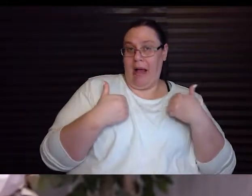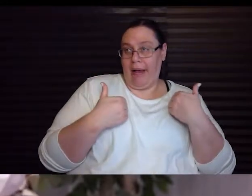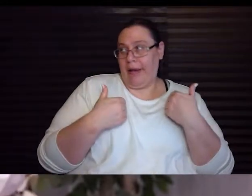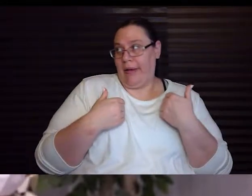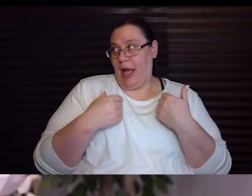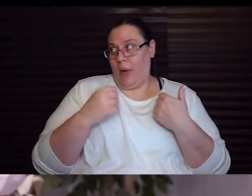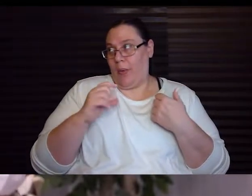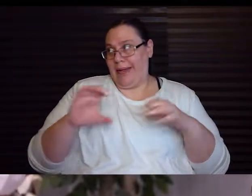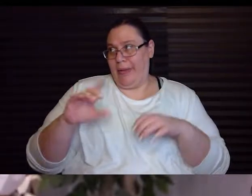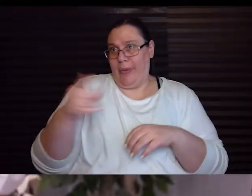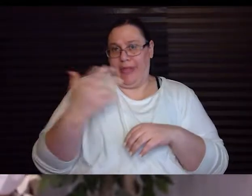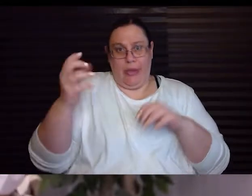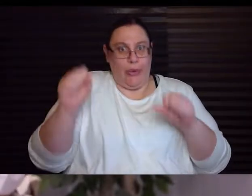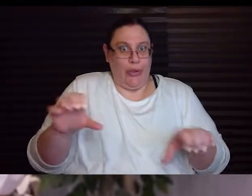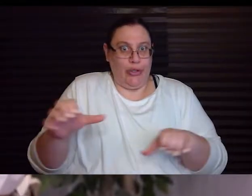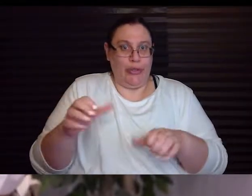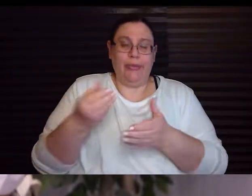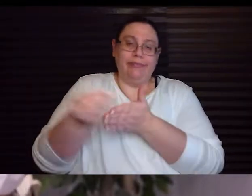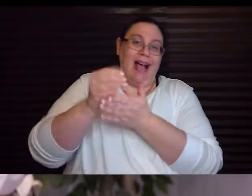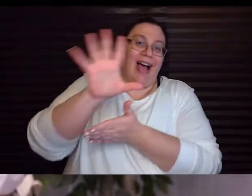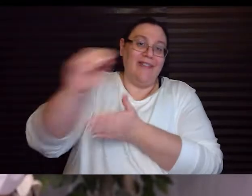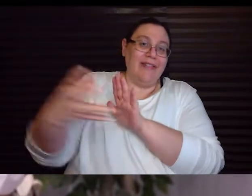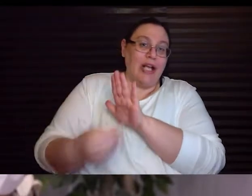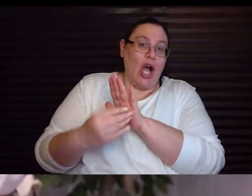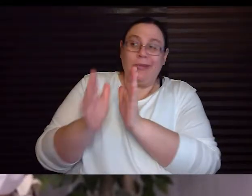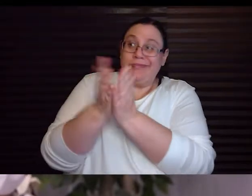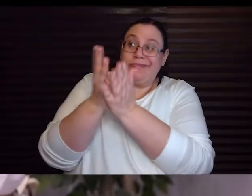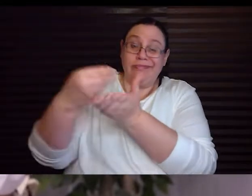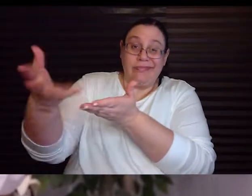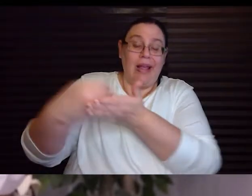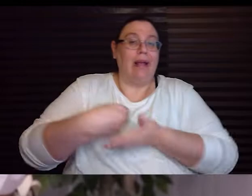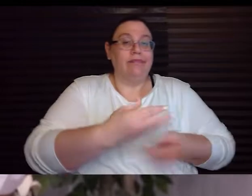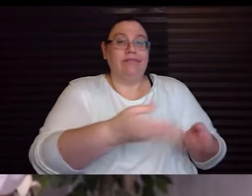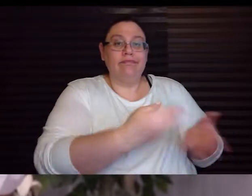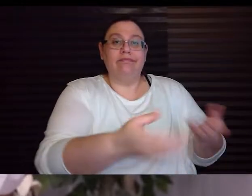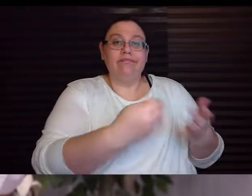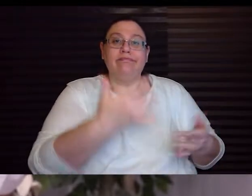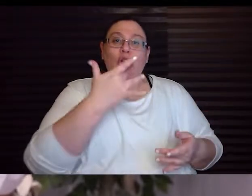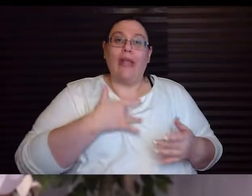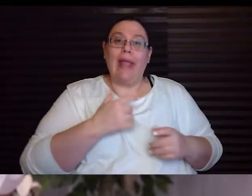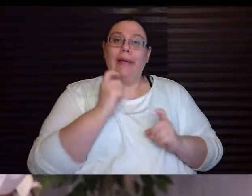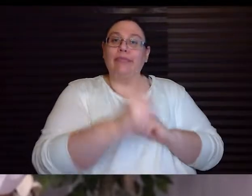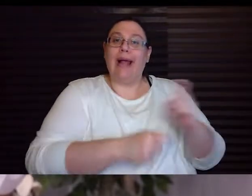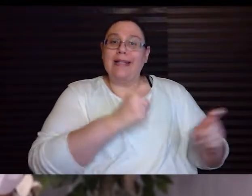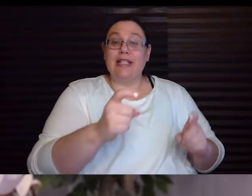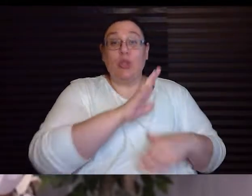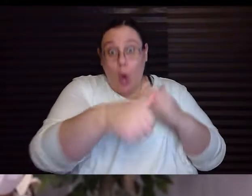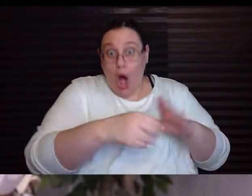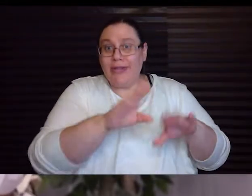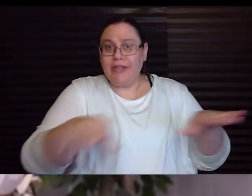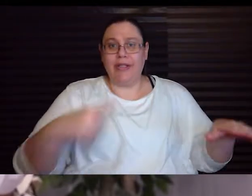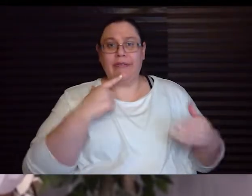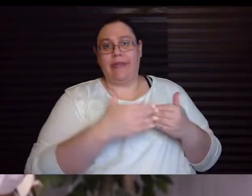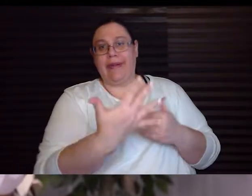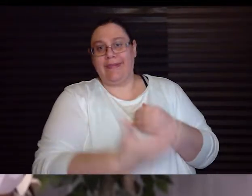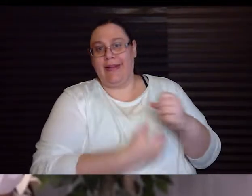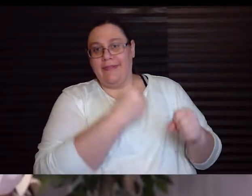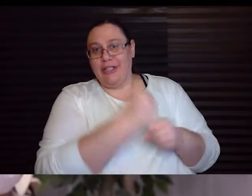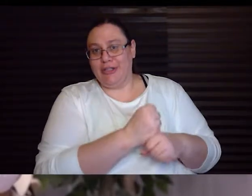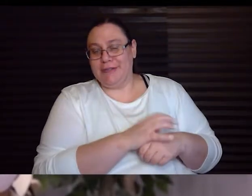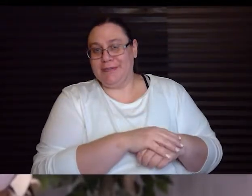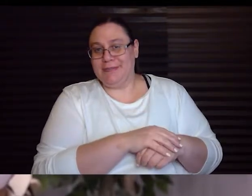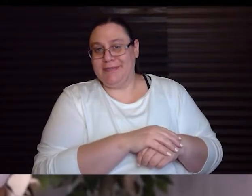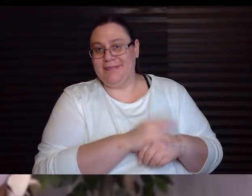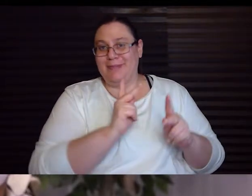the only reasonable thing that we could do. We bought 50 copies of the book and we gave them as birthday presents to every kid for the next 5 years.